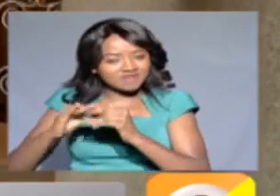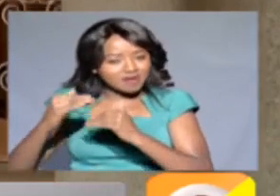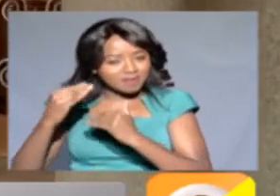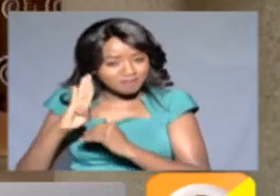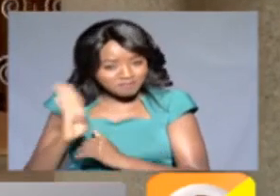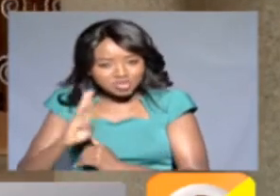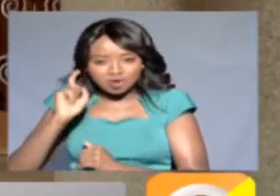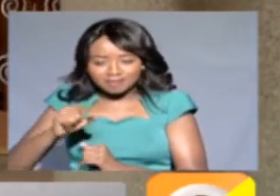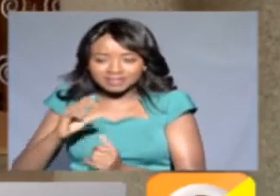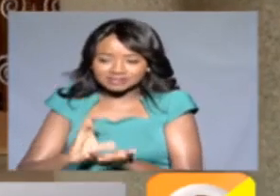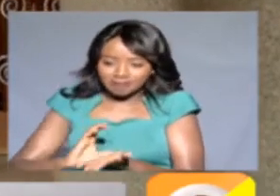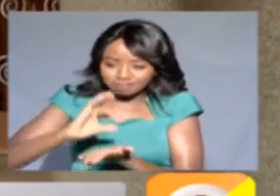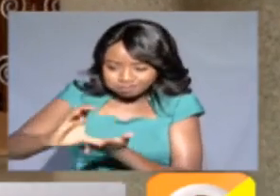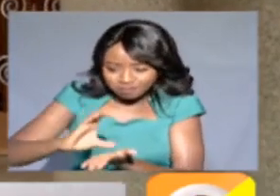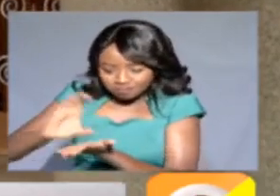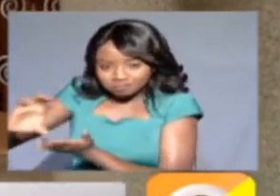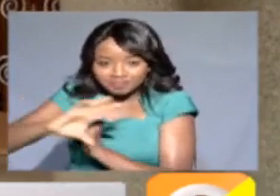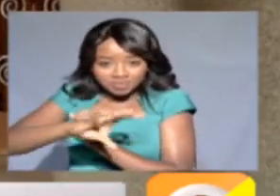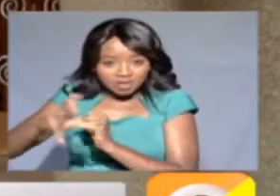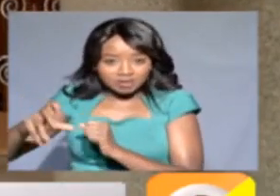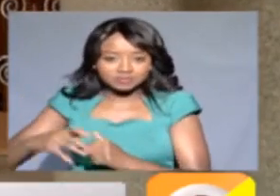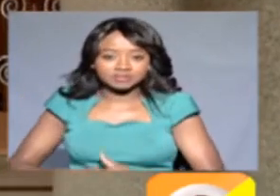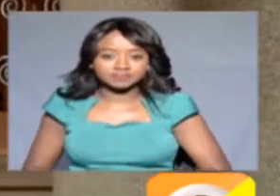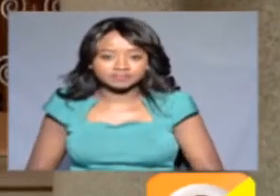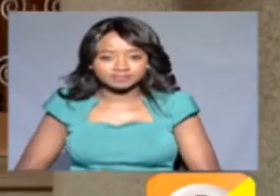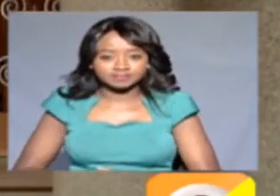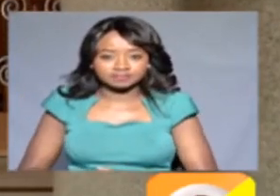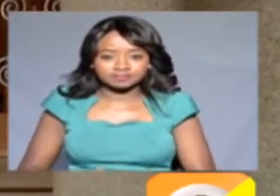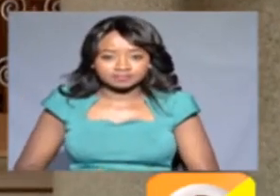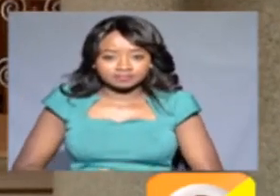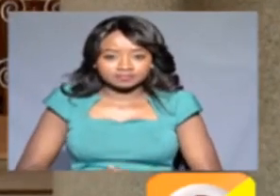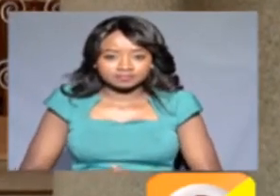should be pumped to the counties. Hassan Mugambi, Citizen TV.